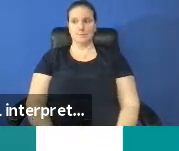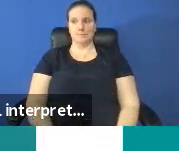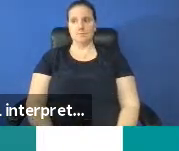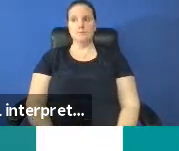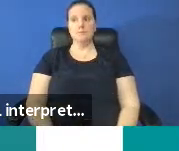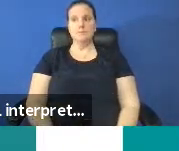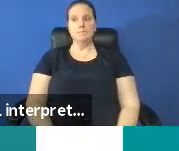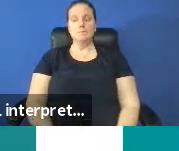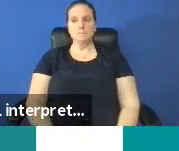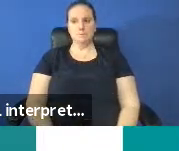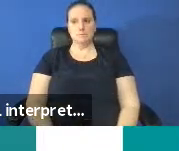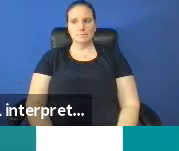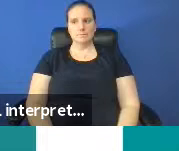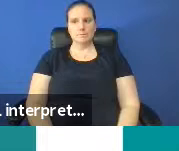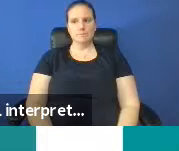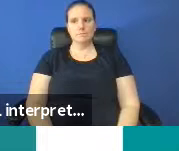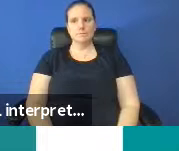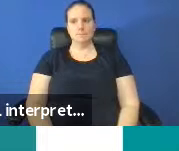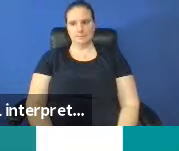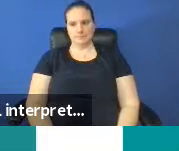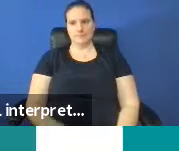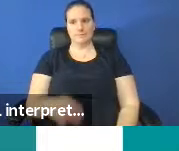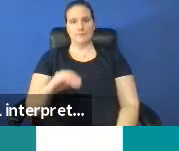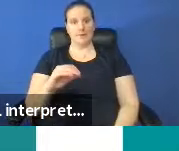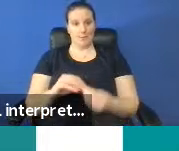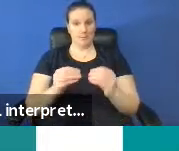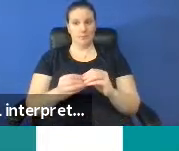253-219-8782. The meeting ID is